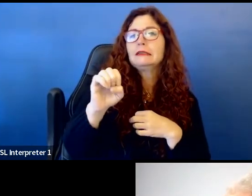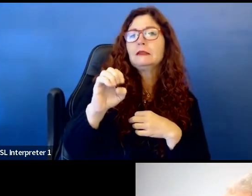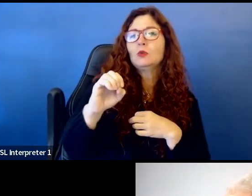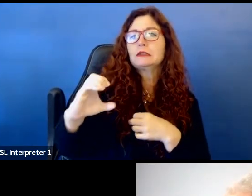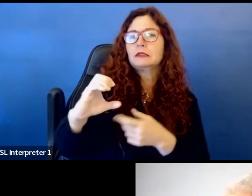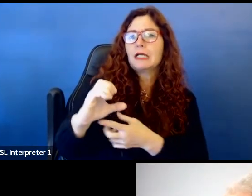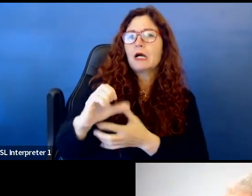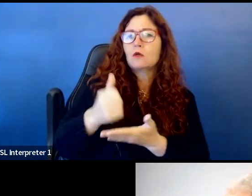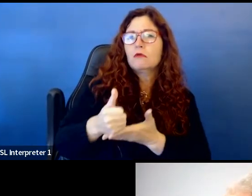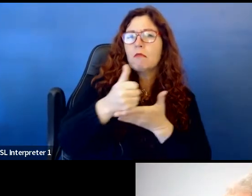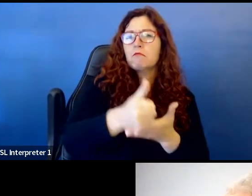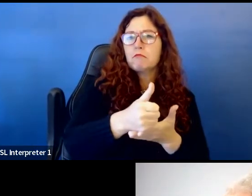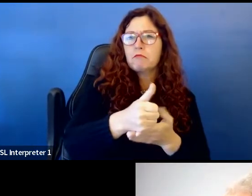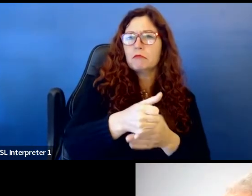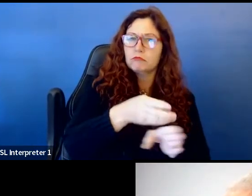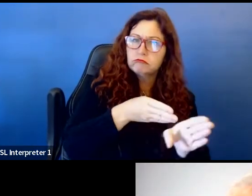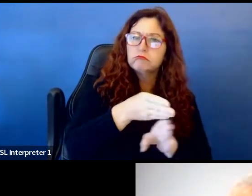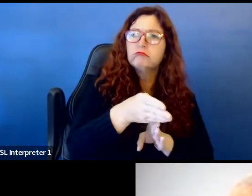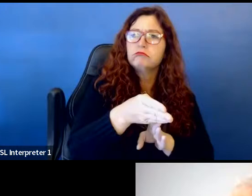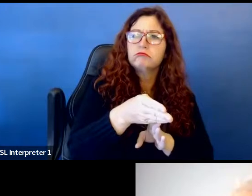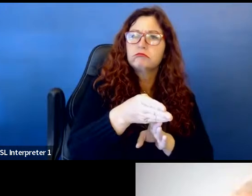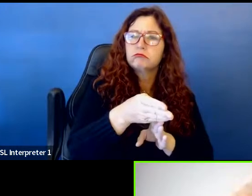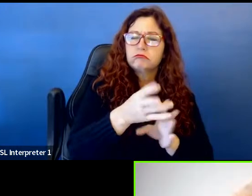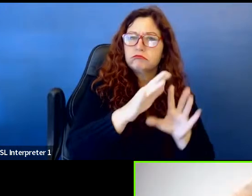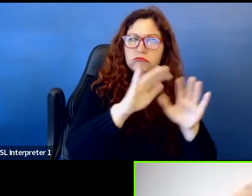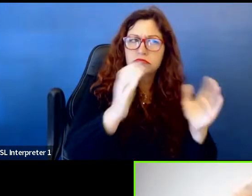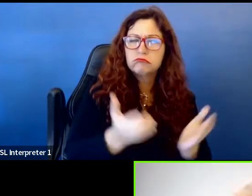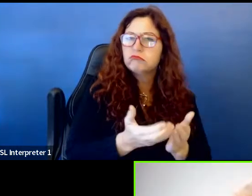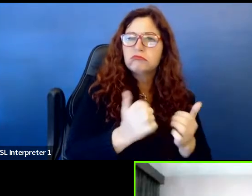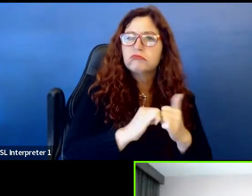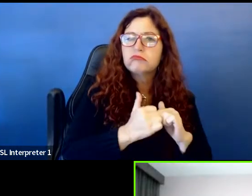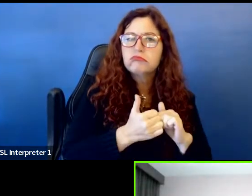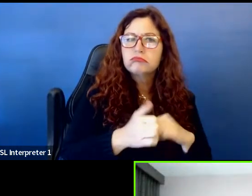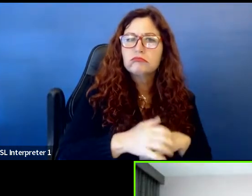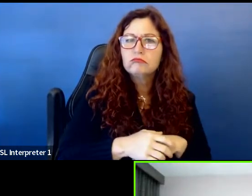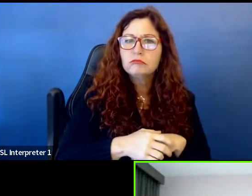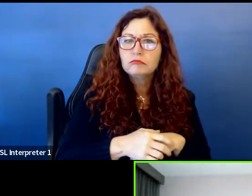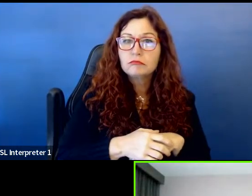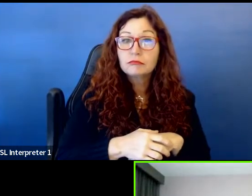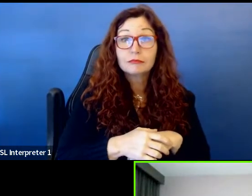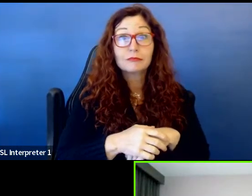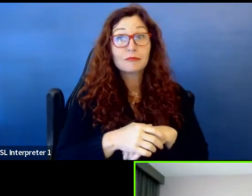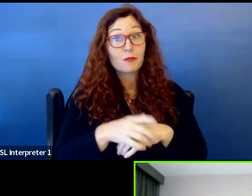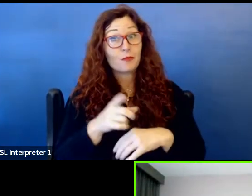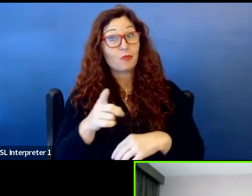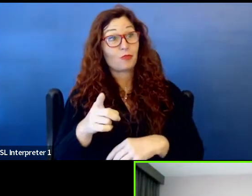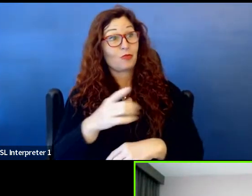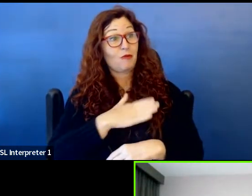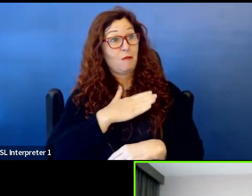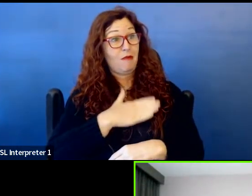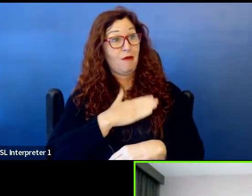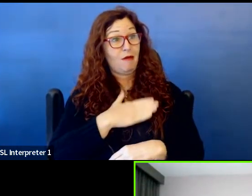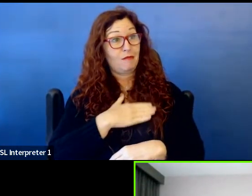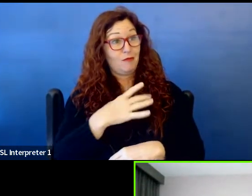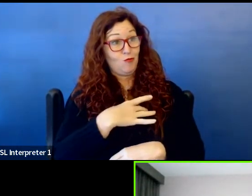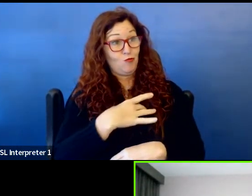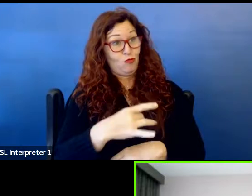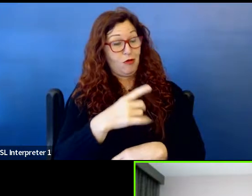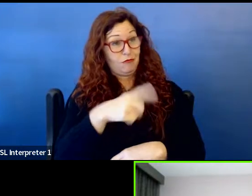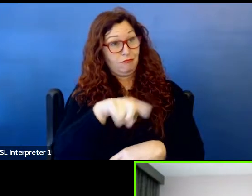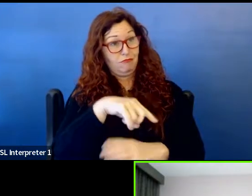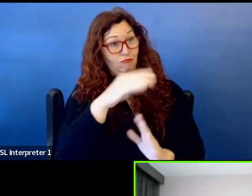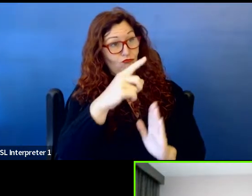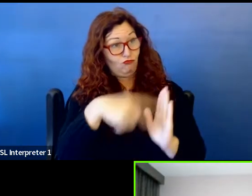and these types of efforts well i'm glad that you found our effort at this helpful